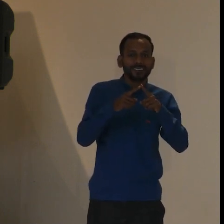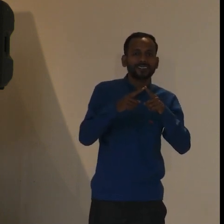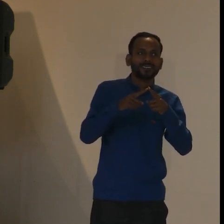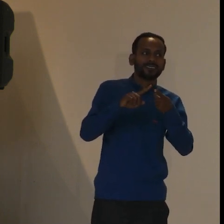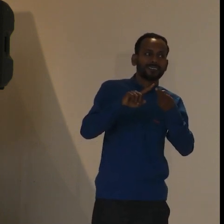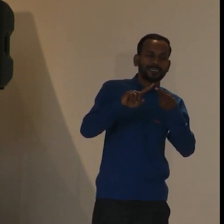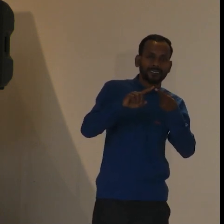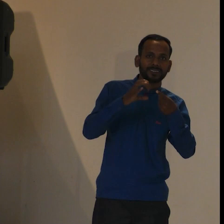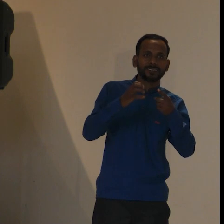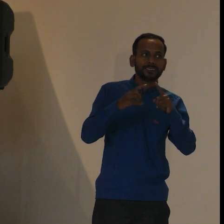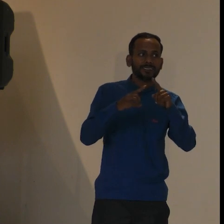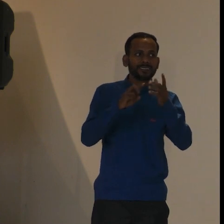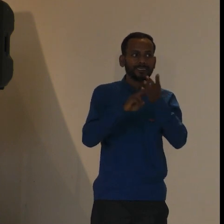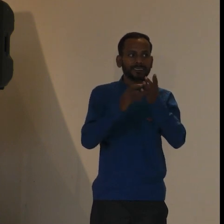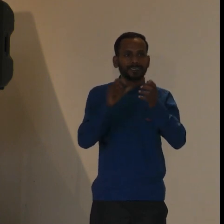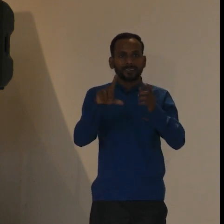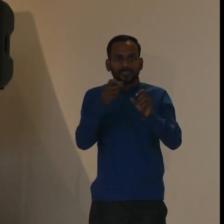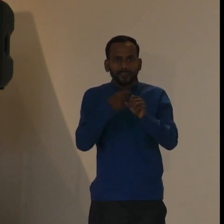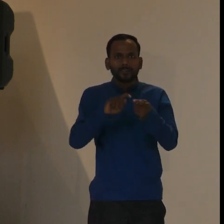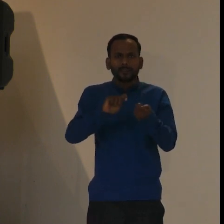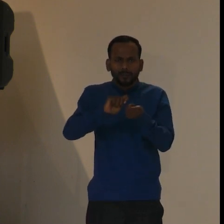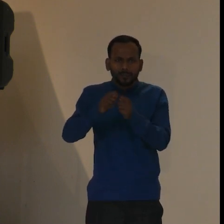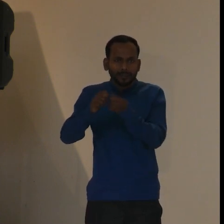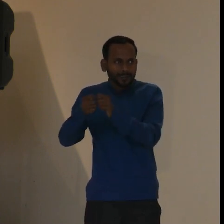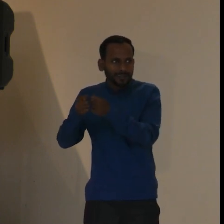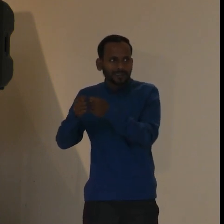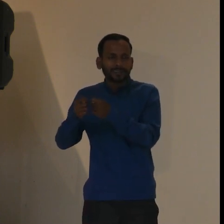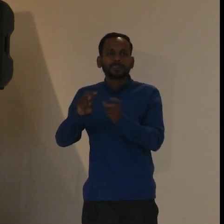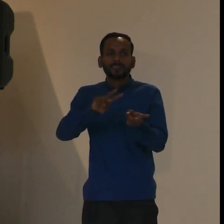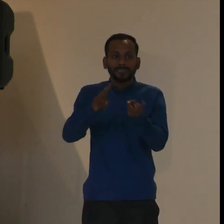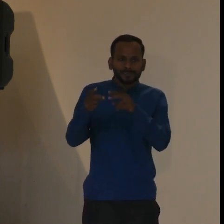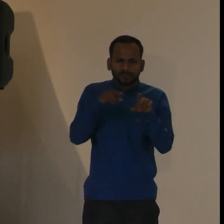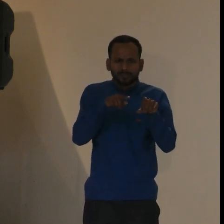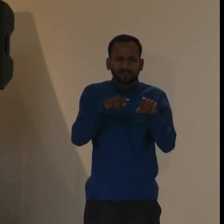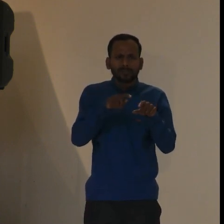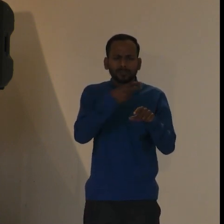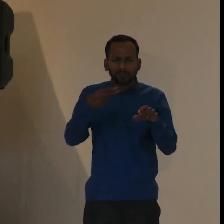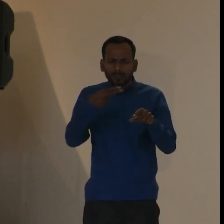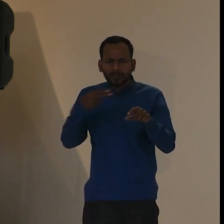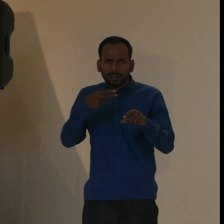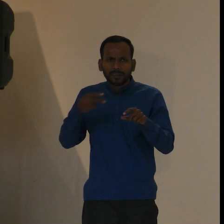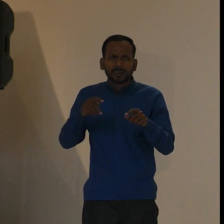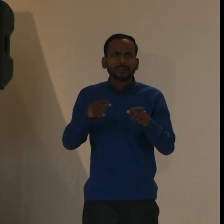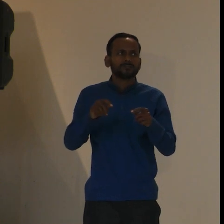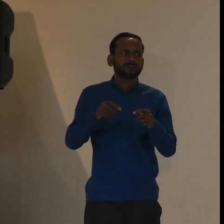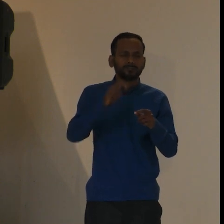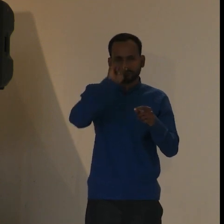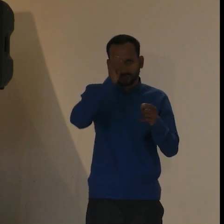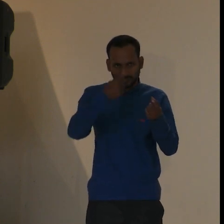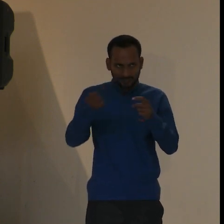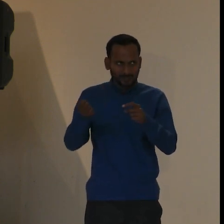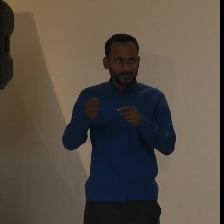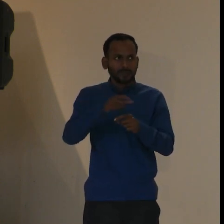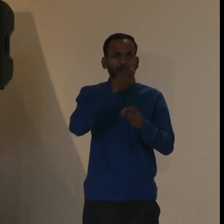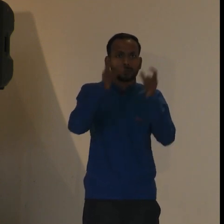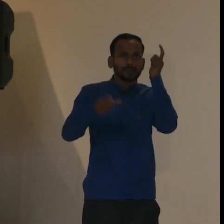these accesses, you know, we have already these pocket mics. So I had headphones, put people in one corner, translate into whatever language people